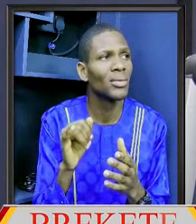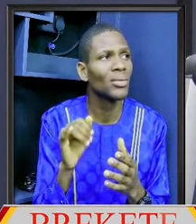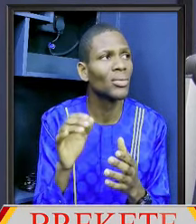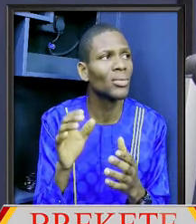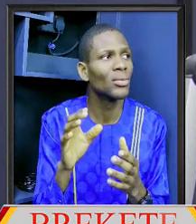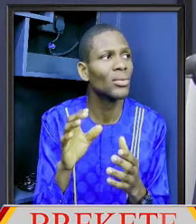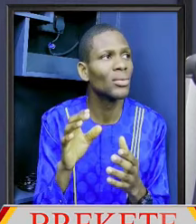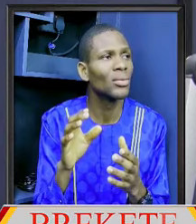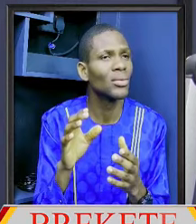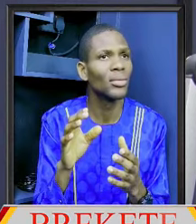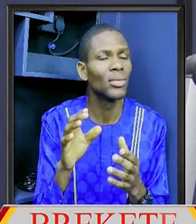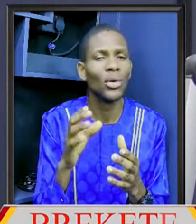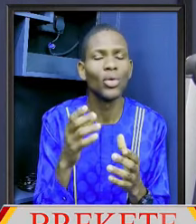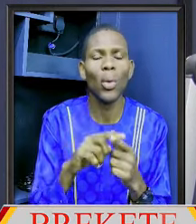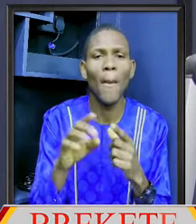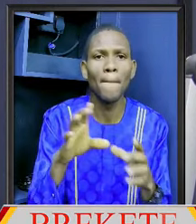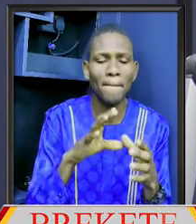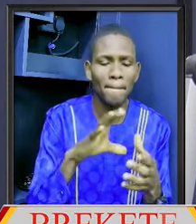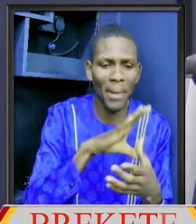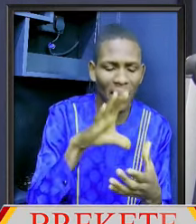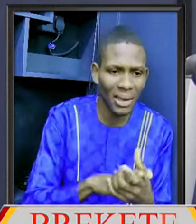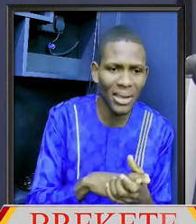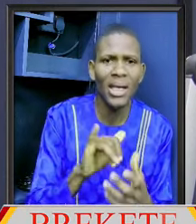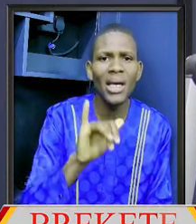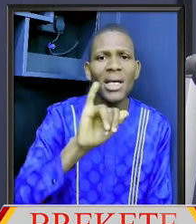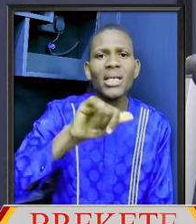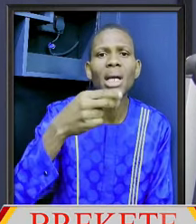5 to 9 to 5, and to marry a Yahoo, which one?